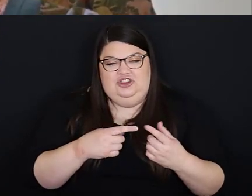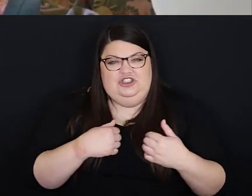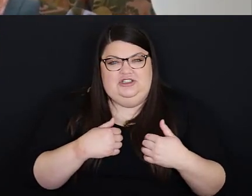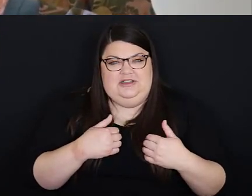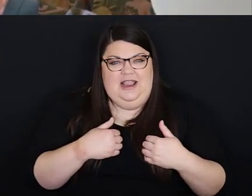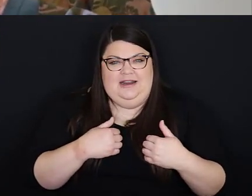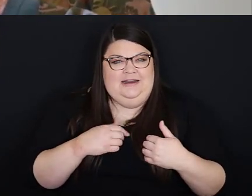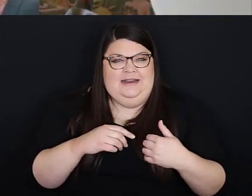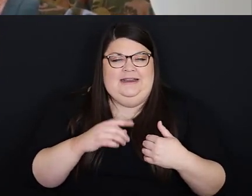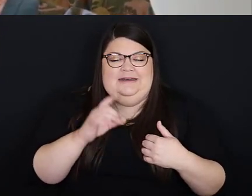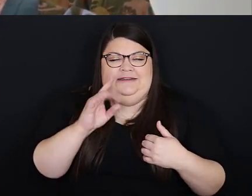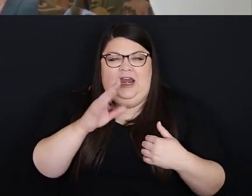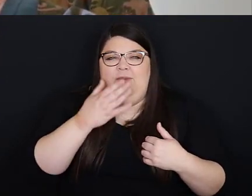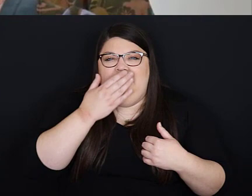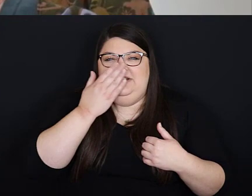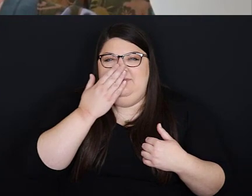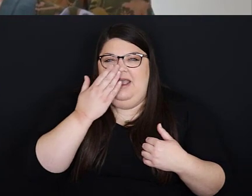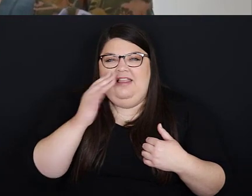just terrible BO.